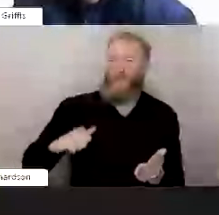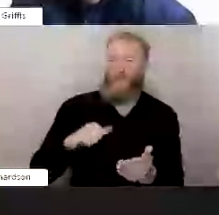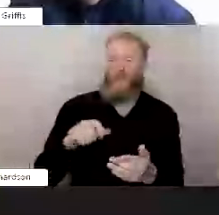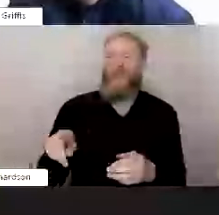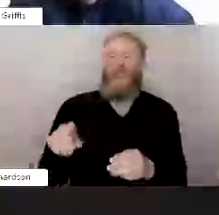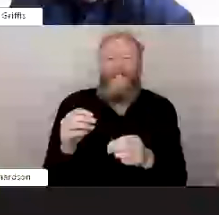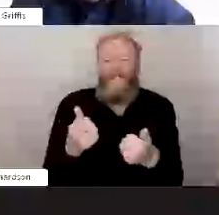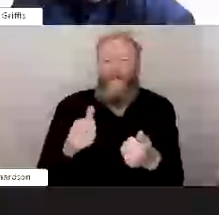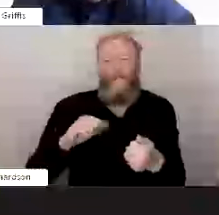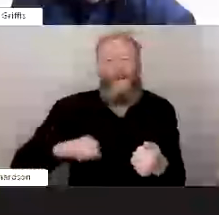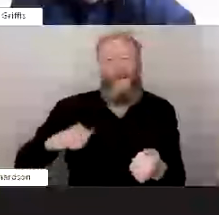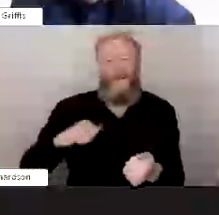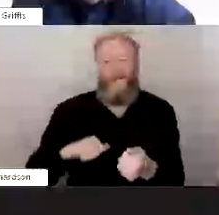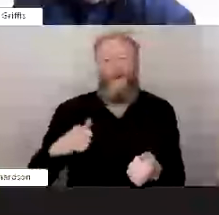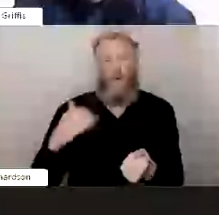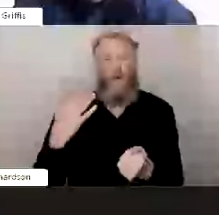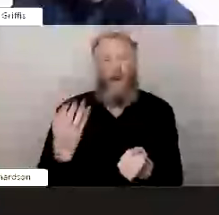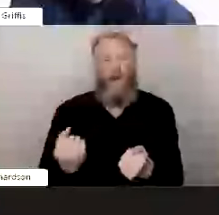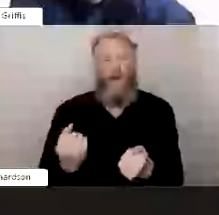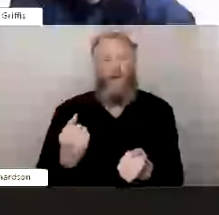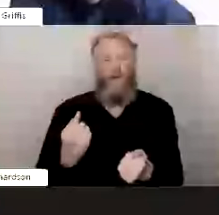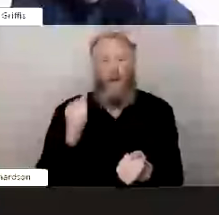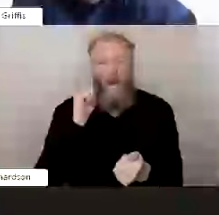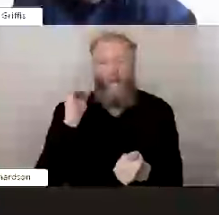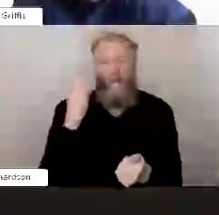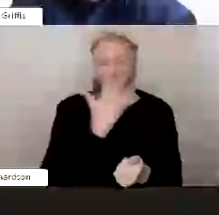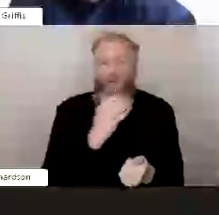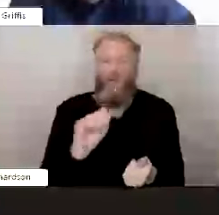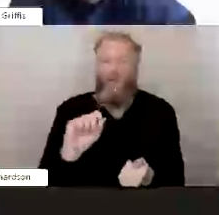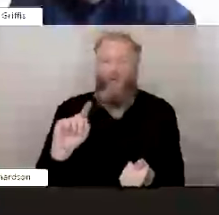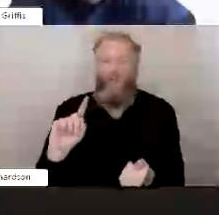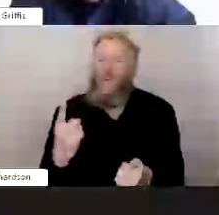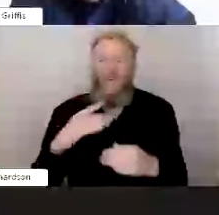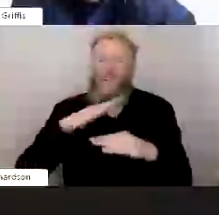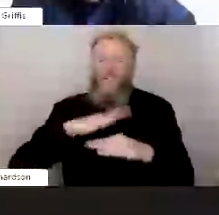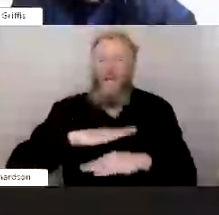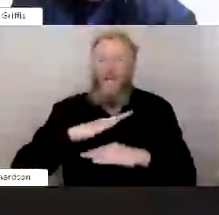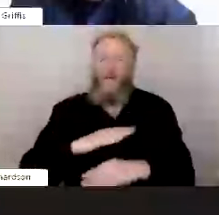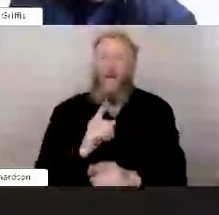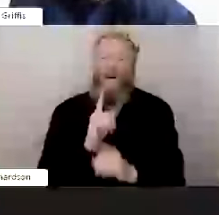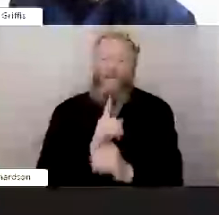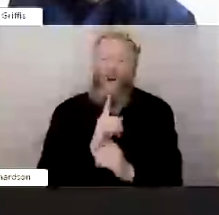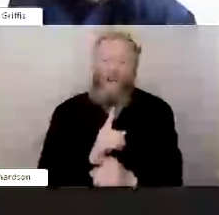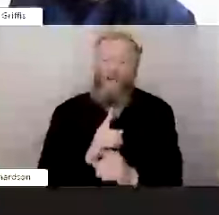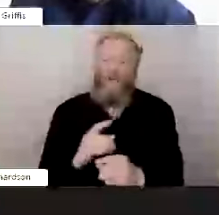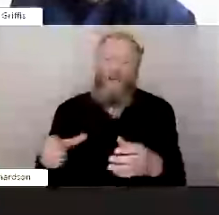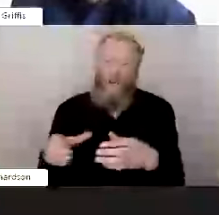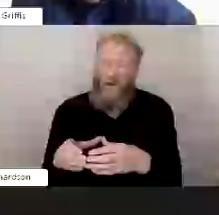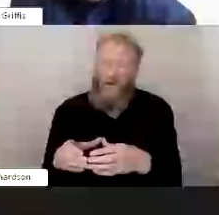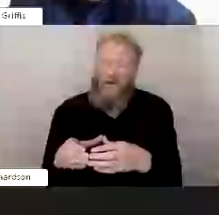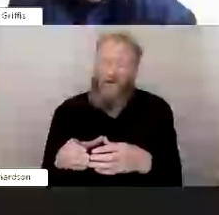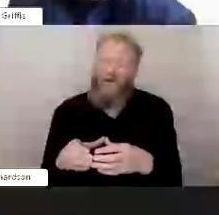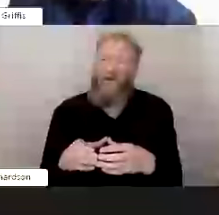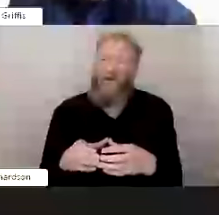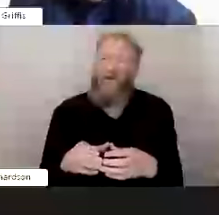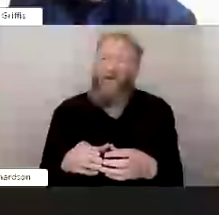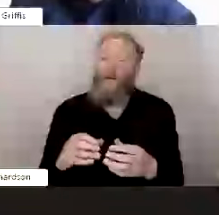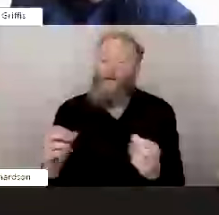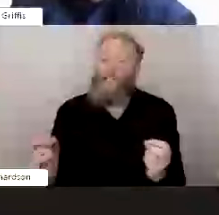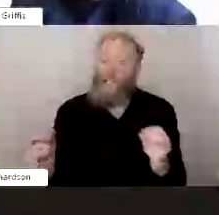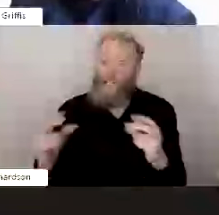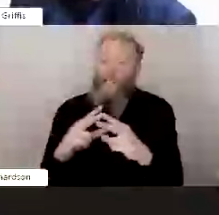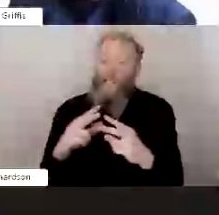have Aboriginal or First Nations advisory bodies, and they'd be your first port of call. City of Sydney is very active in